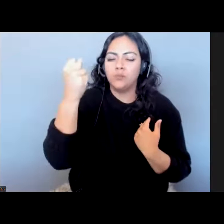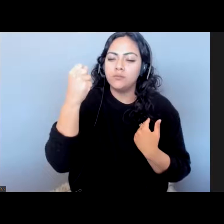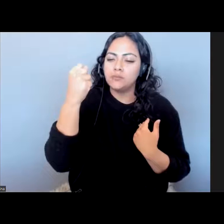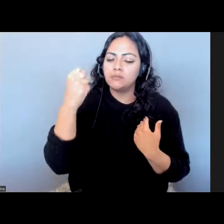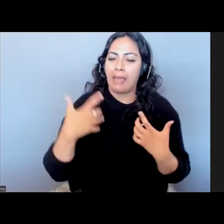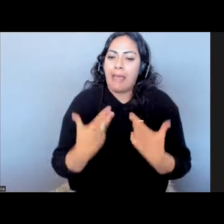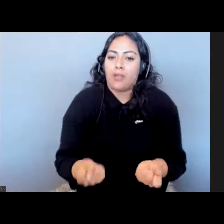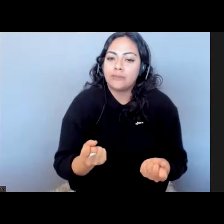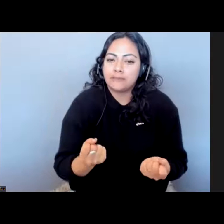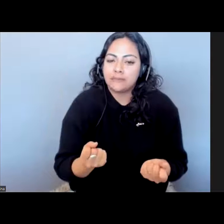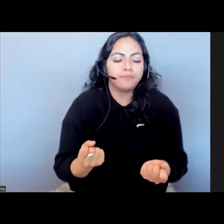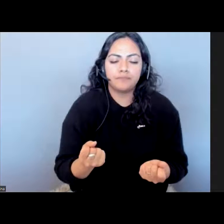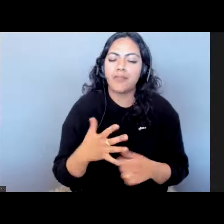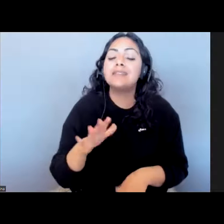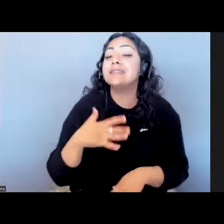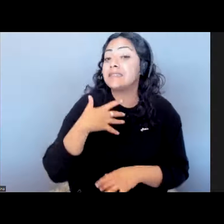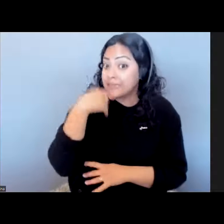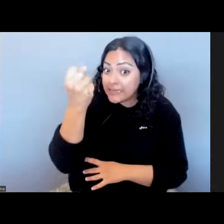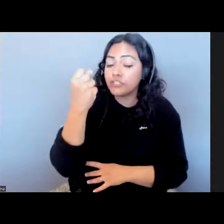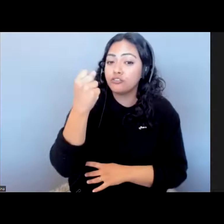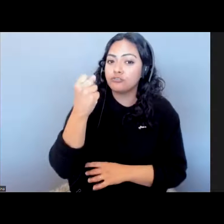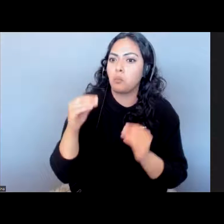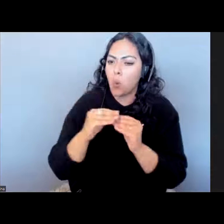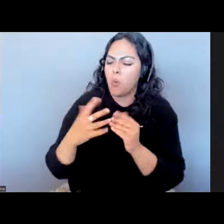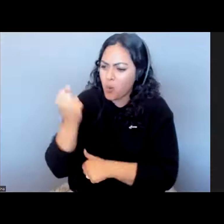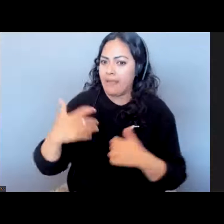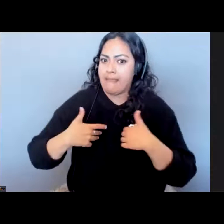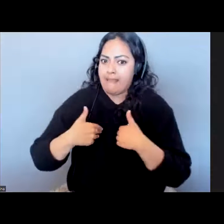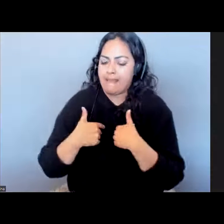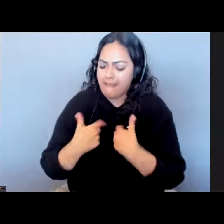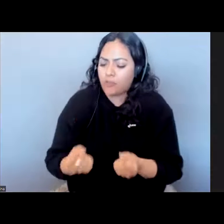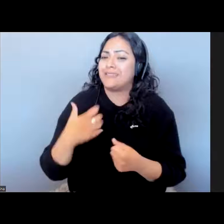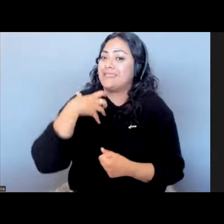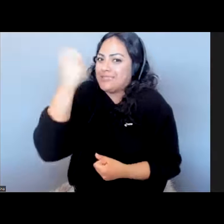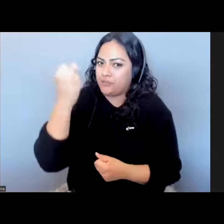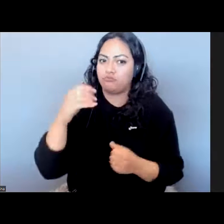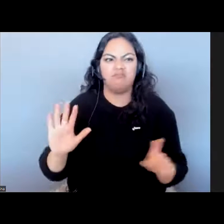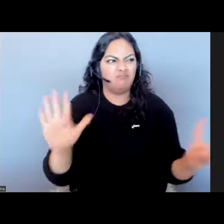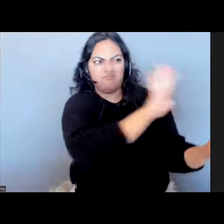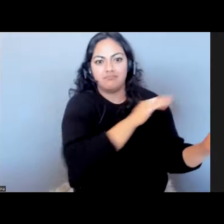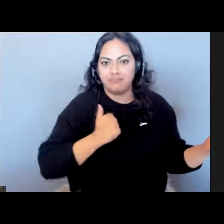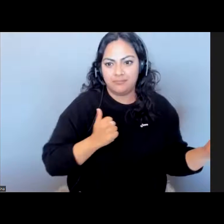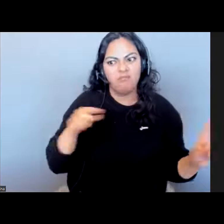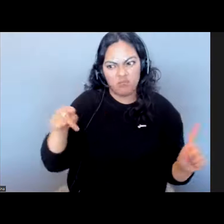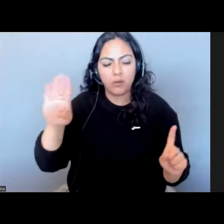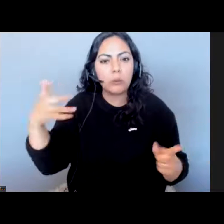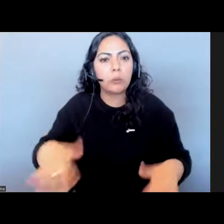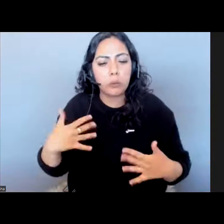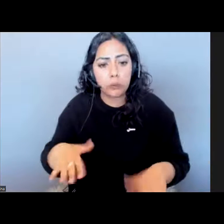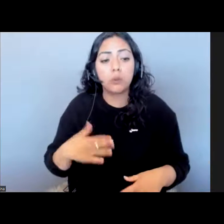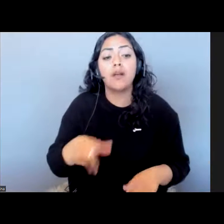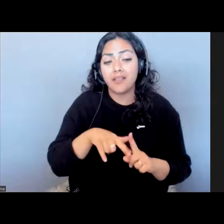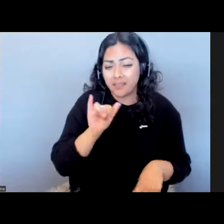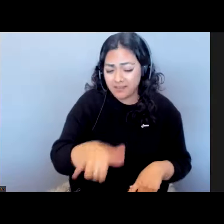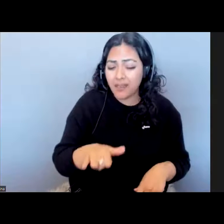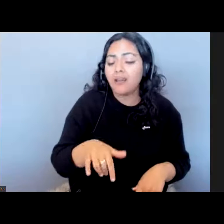healthy seniors in our country. This is a $75 million 3-year agreement with the government of New